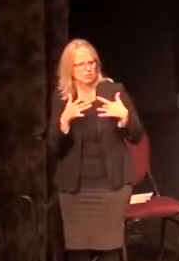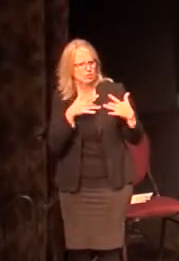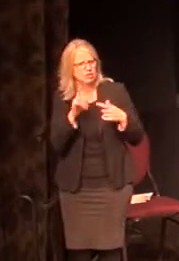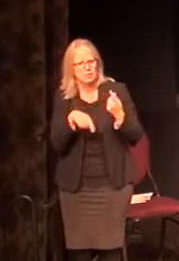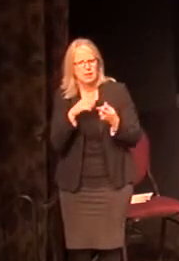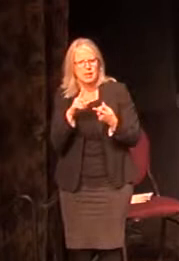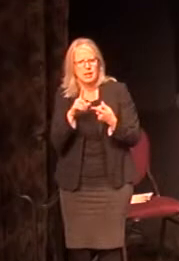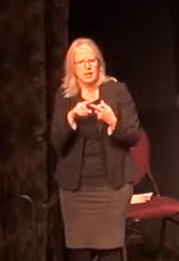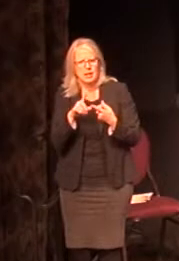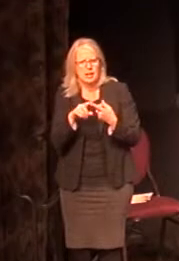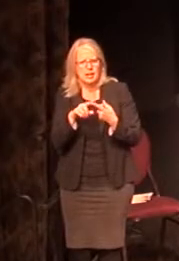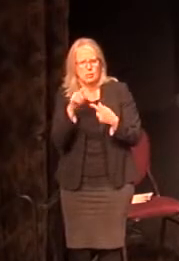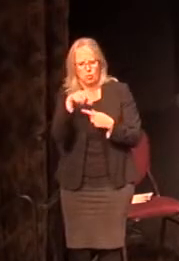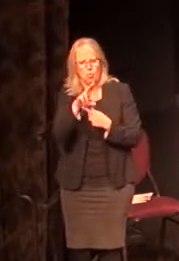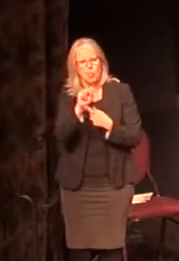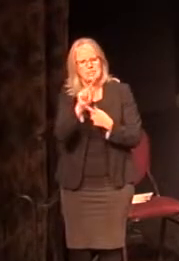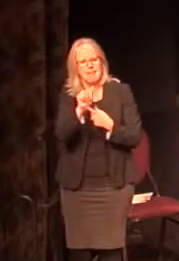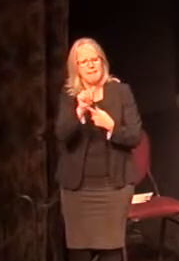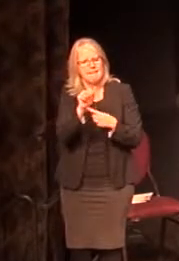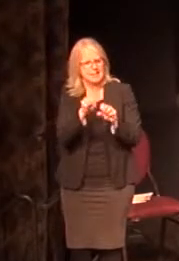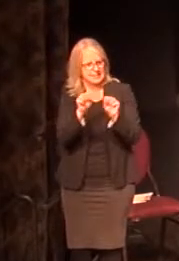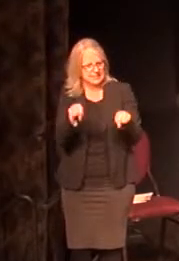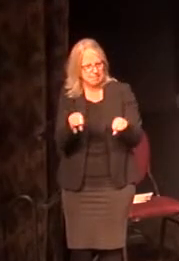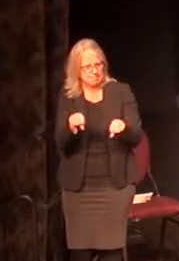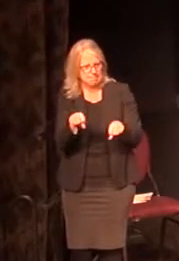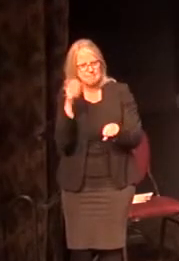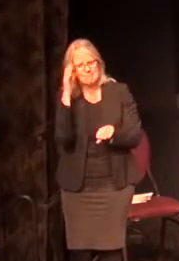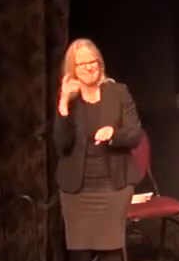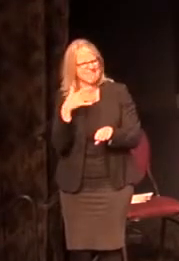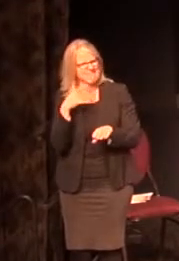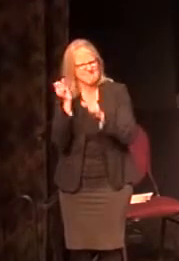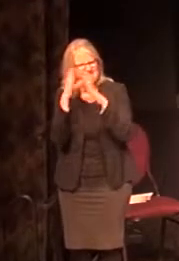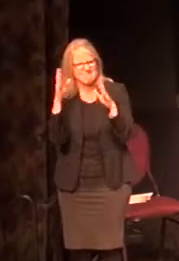to quota systems, because I'm concerned that quota systems can give you the wrong